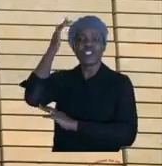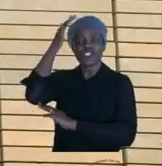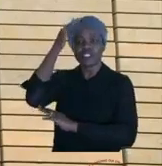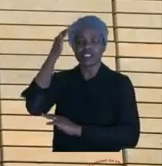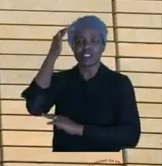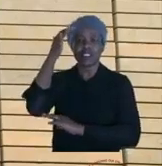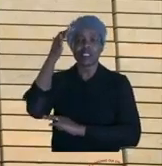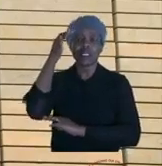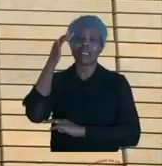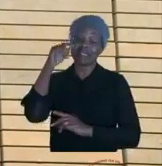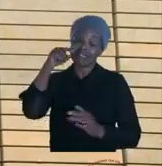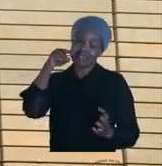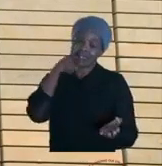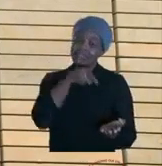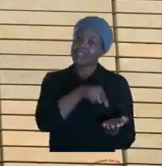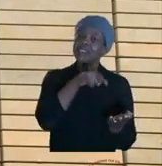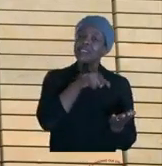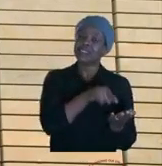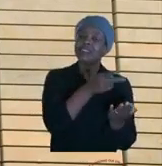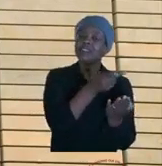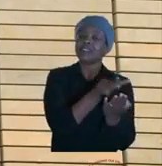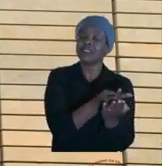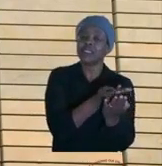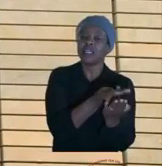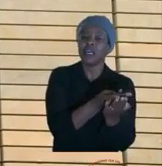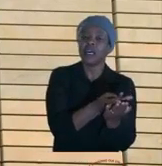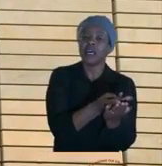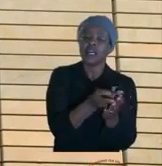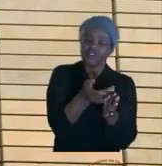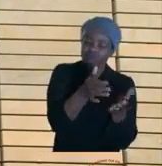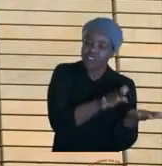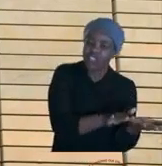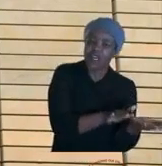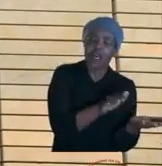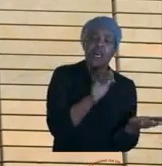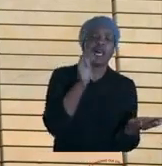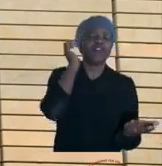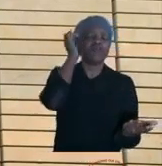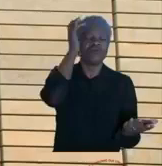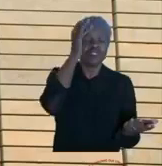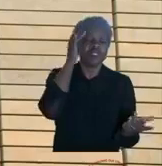She dreams hoping that my life will be different from hers.